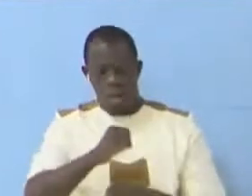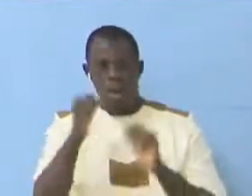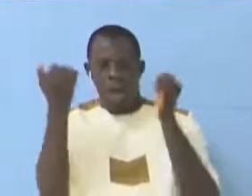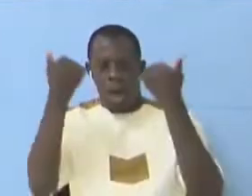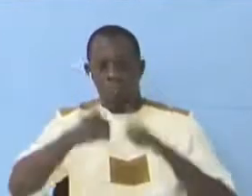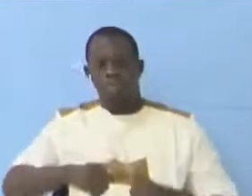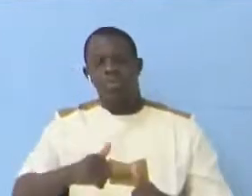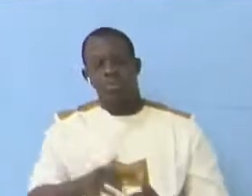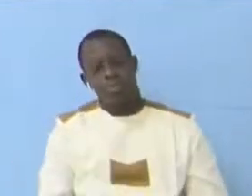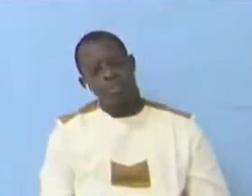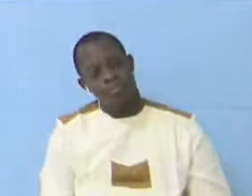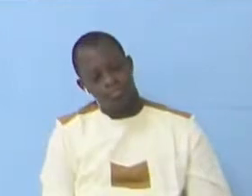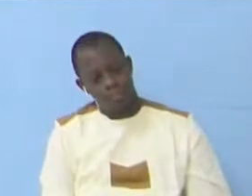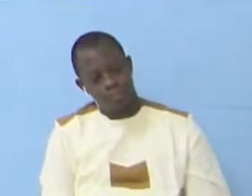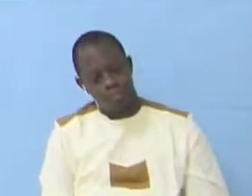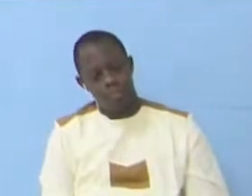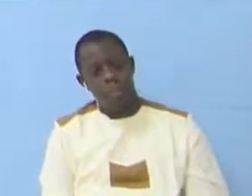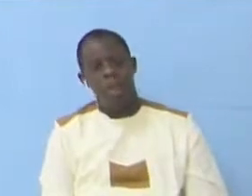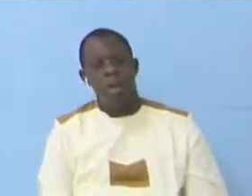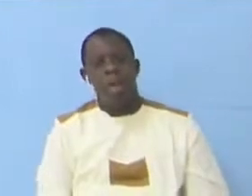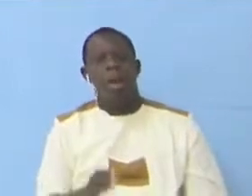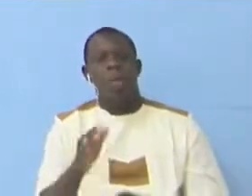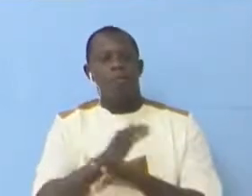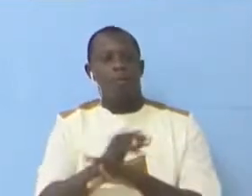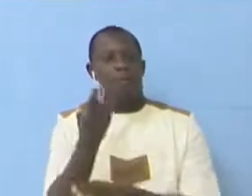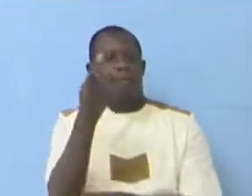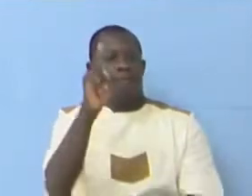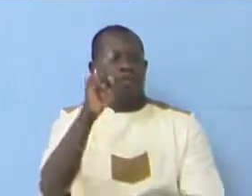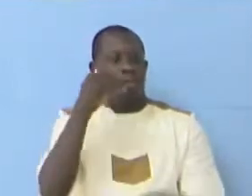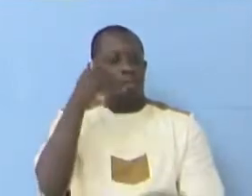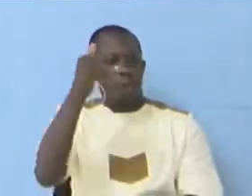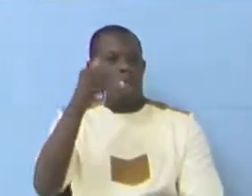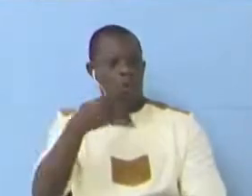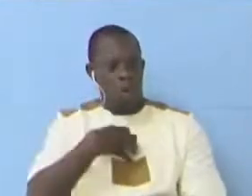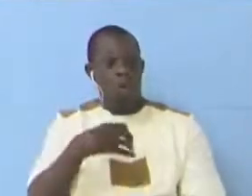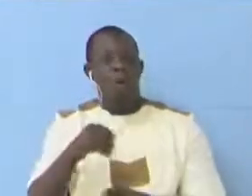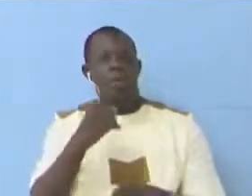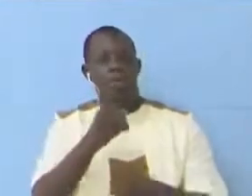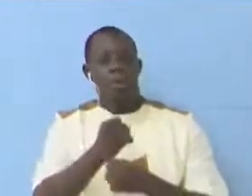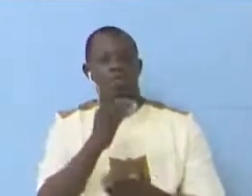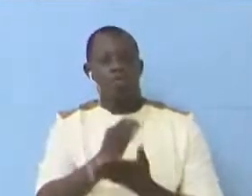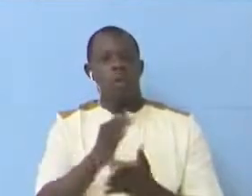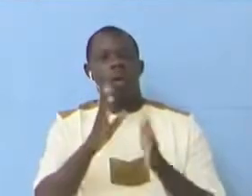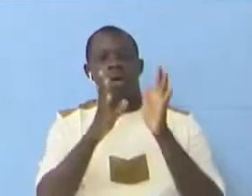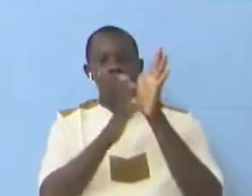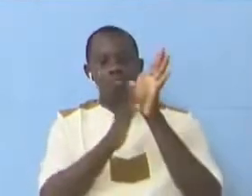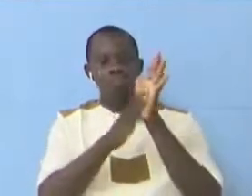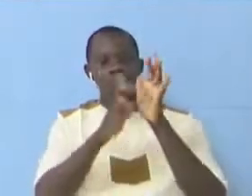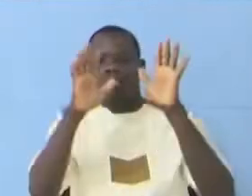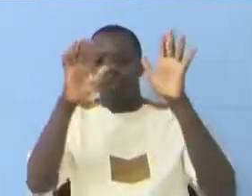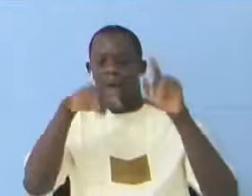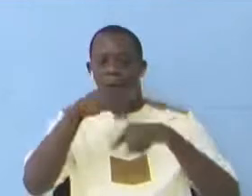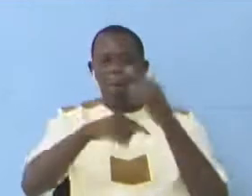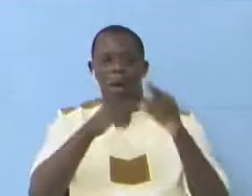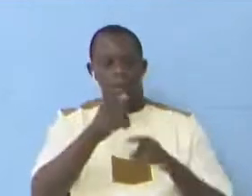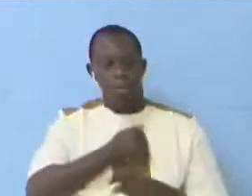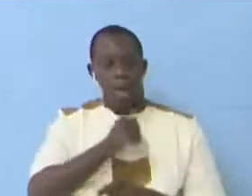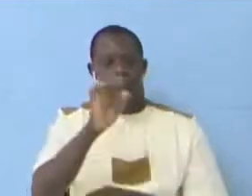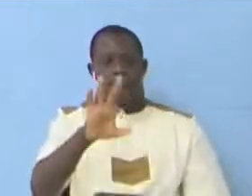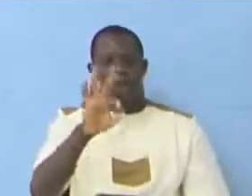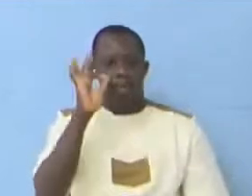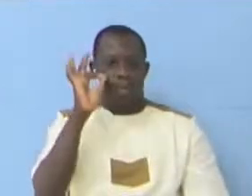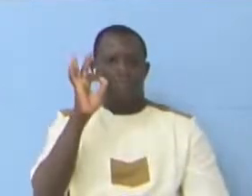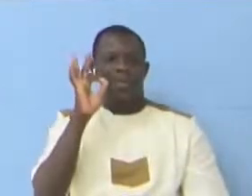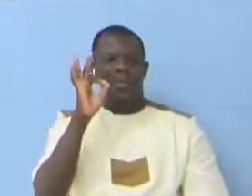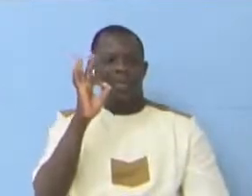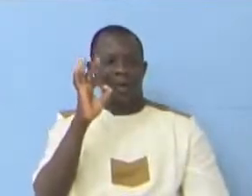ñu ngi ko doon togg waaye antuwut. In fact, the first call was to congratulate me on my appointment. benn sax bi de call bi moo